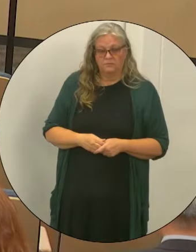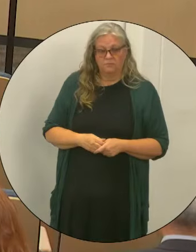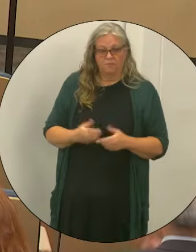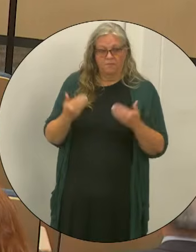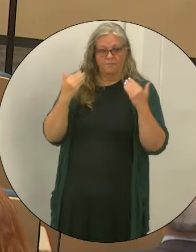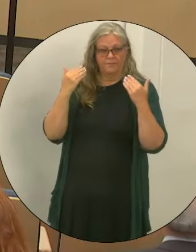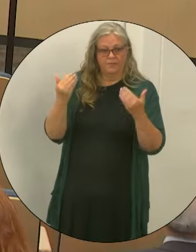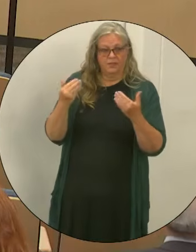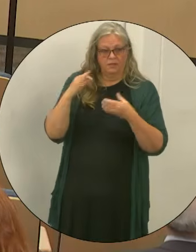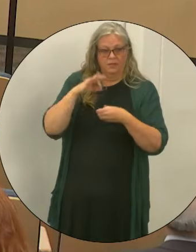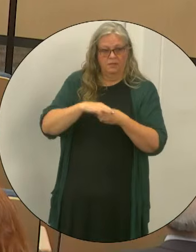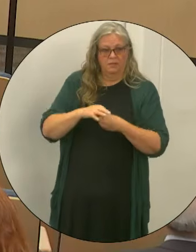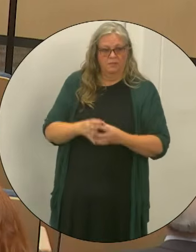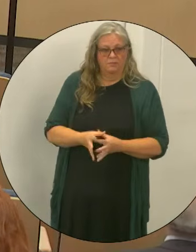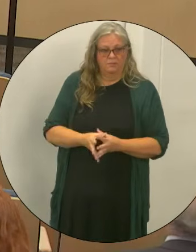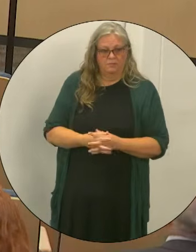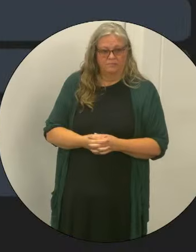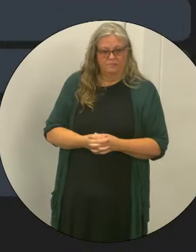vote.